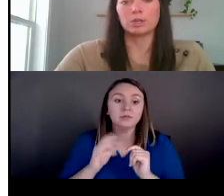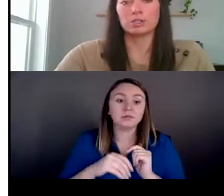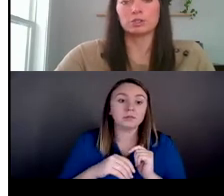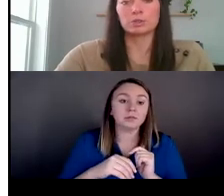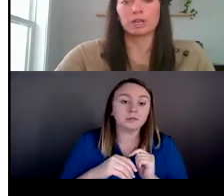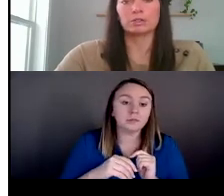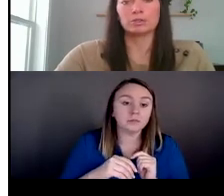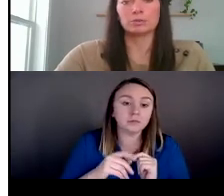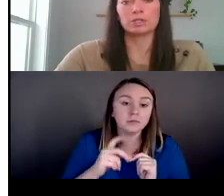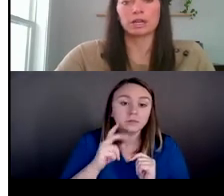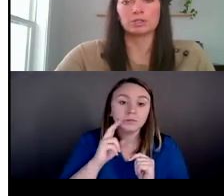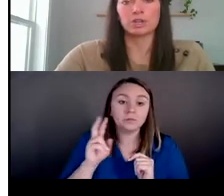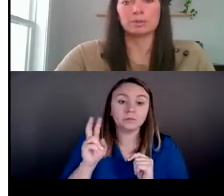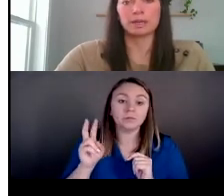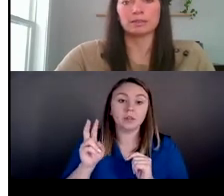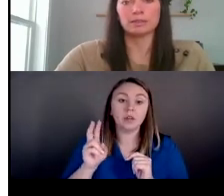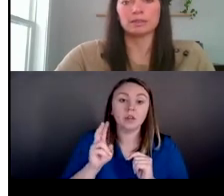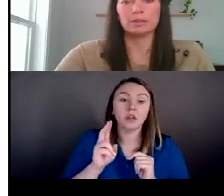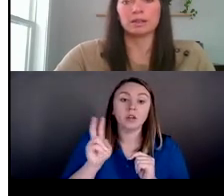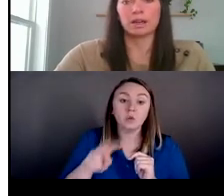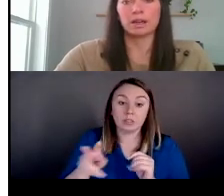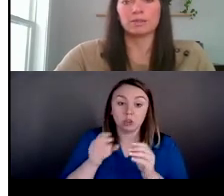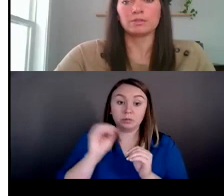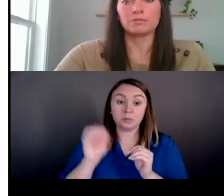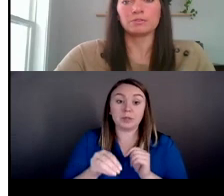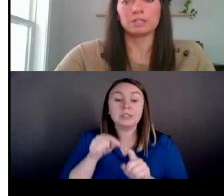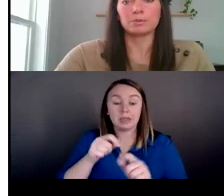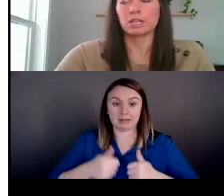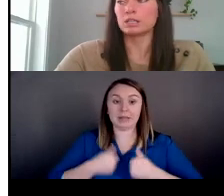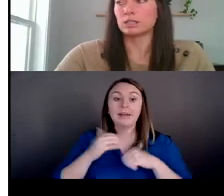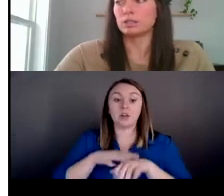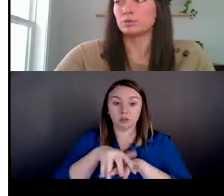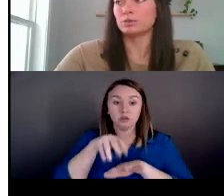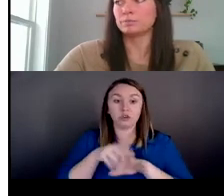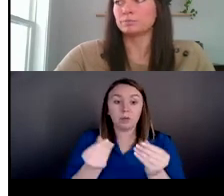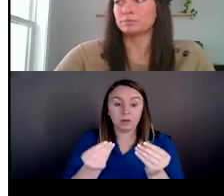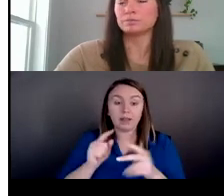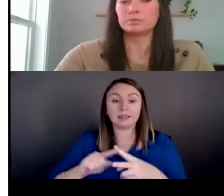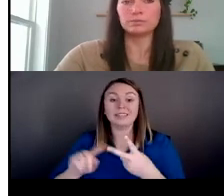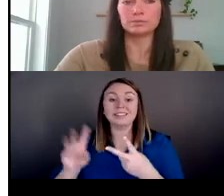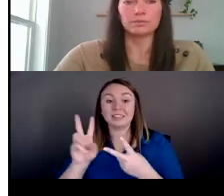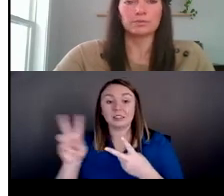and 22% do reside on tribal land, and then 15% is unknown.